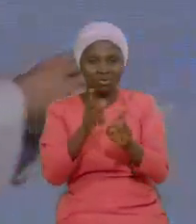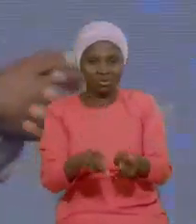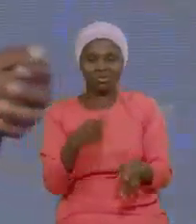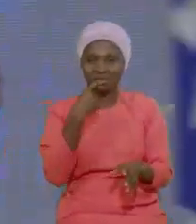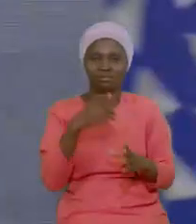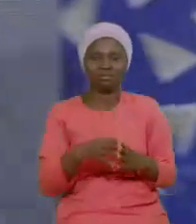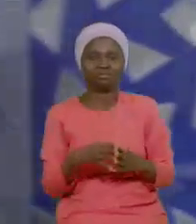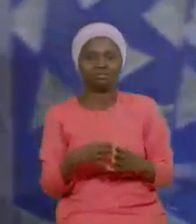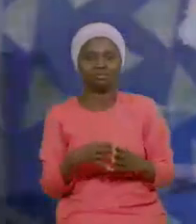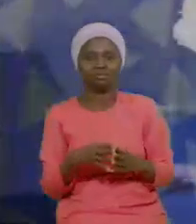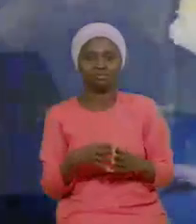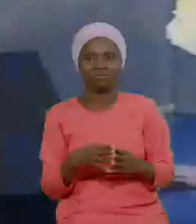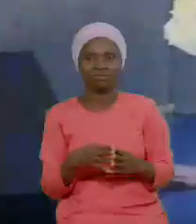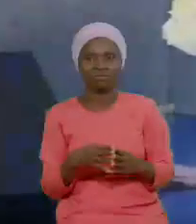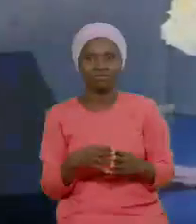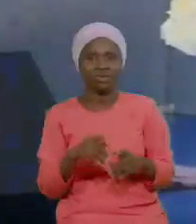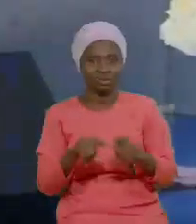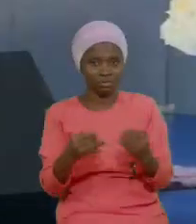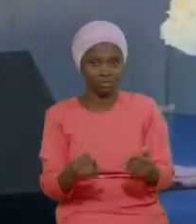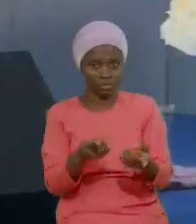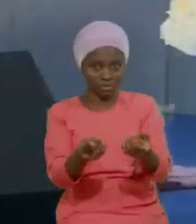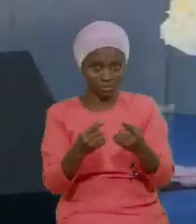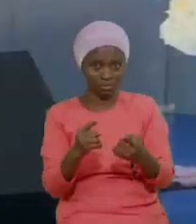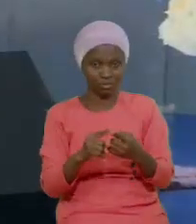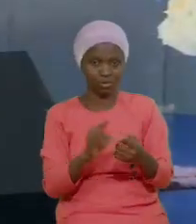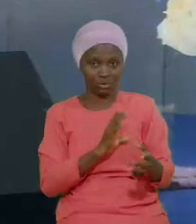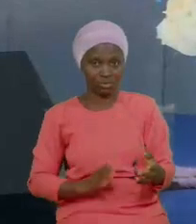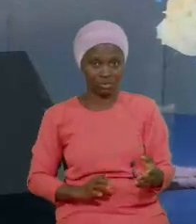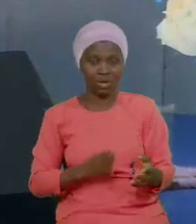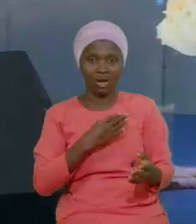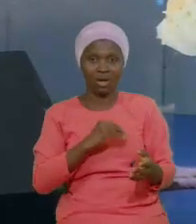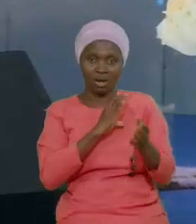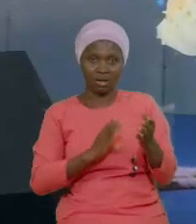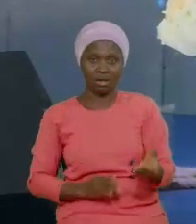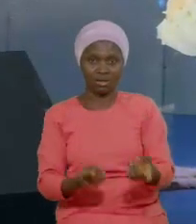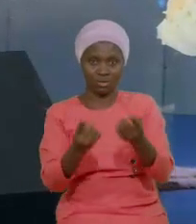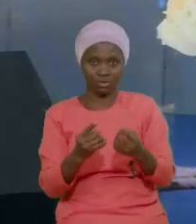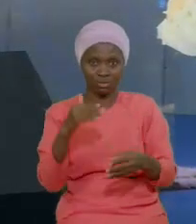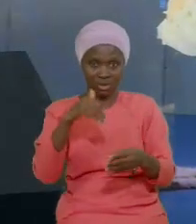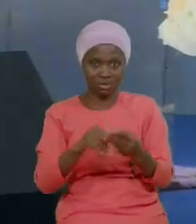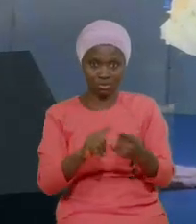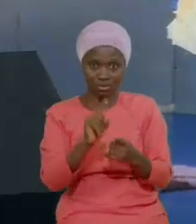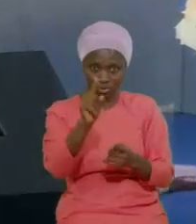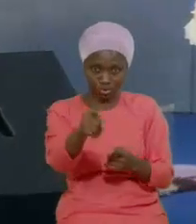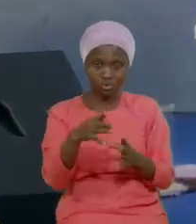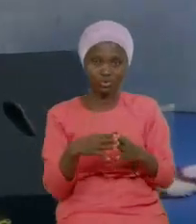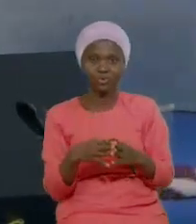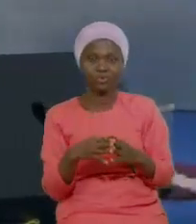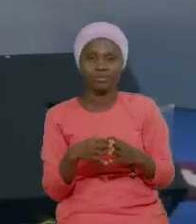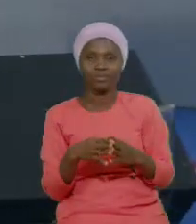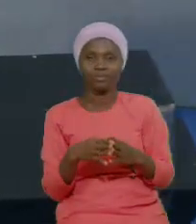But then you come to Christ, and Christ comes into you. He